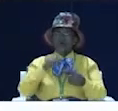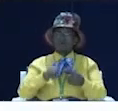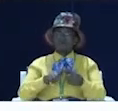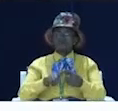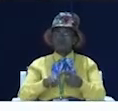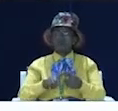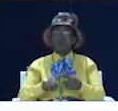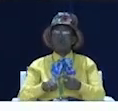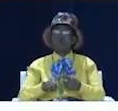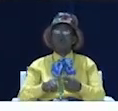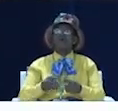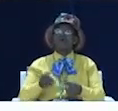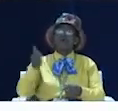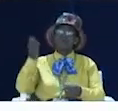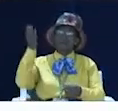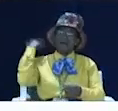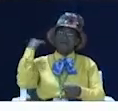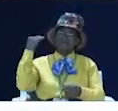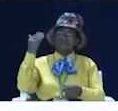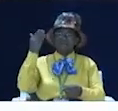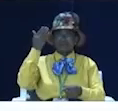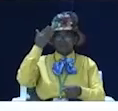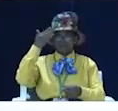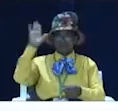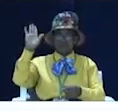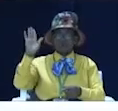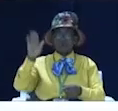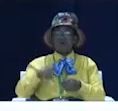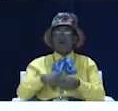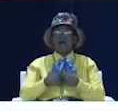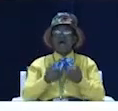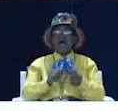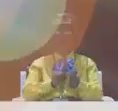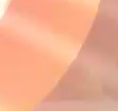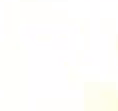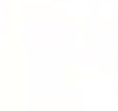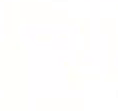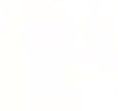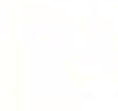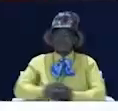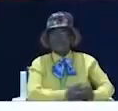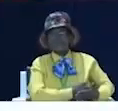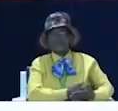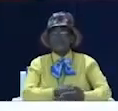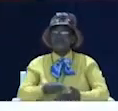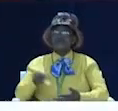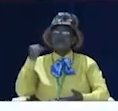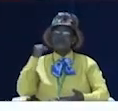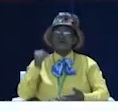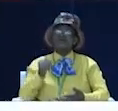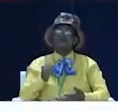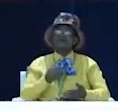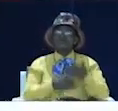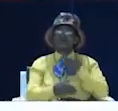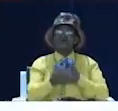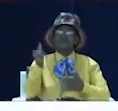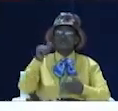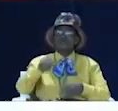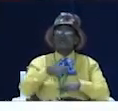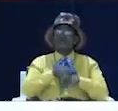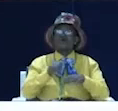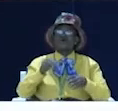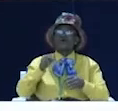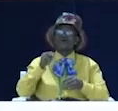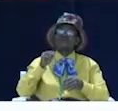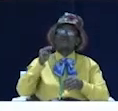I didn't know how far God wanted to take that. When God decrees,